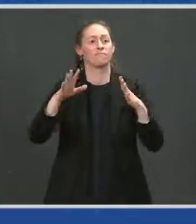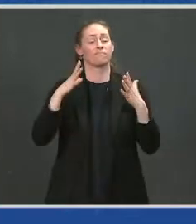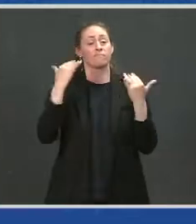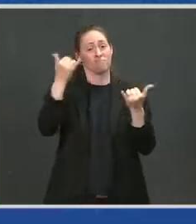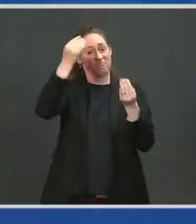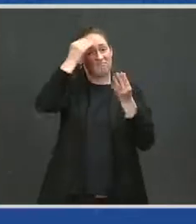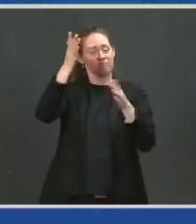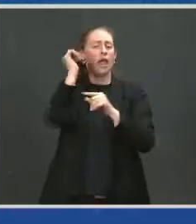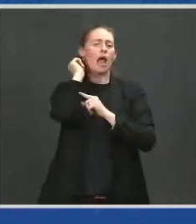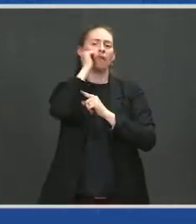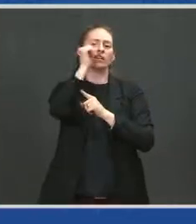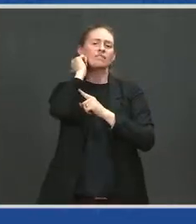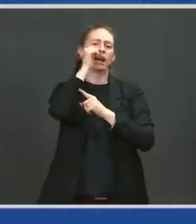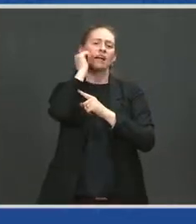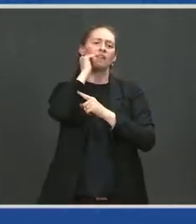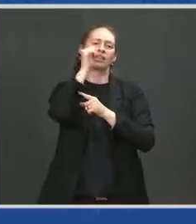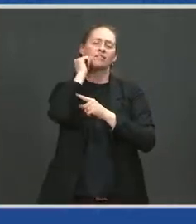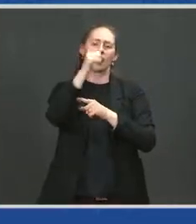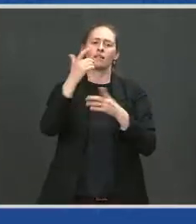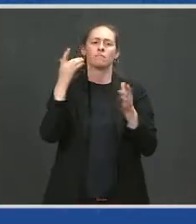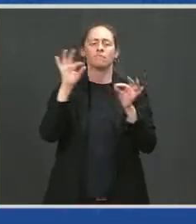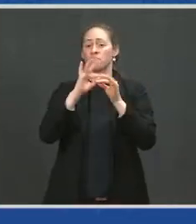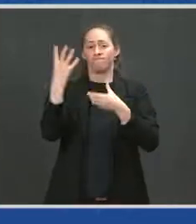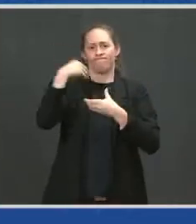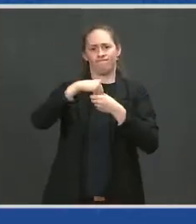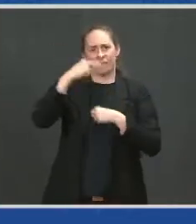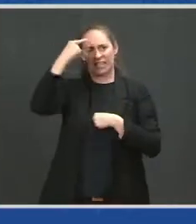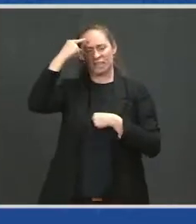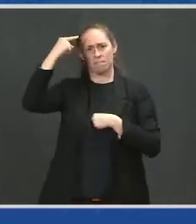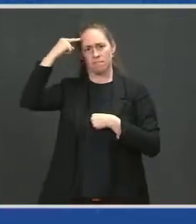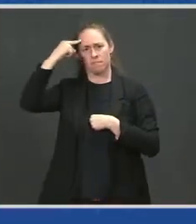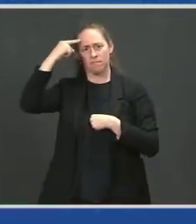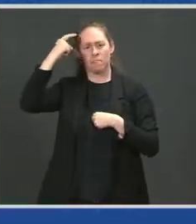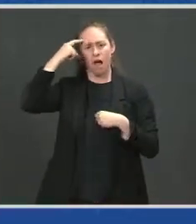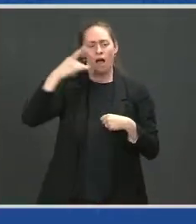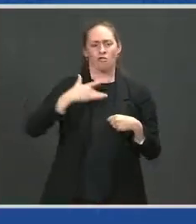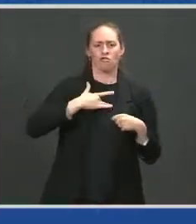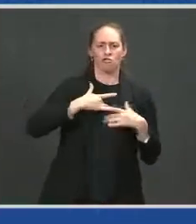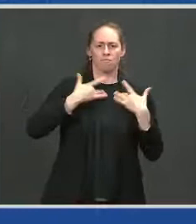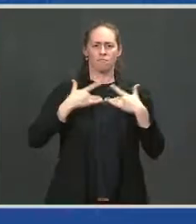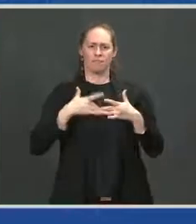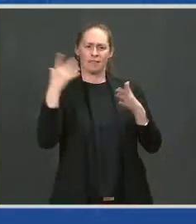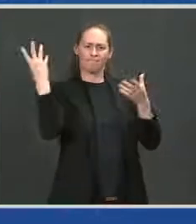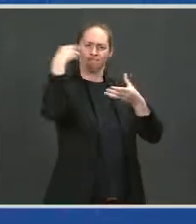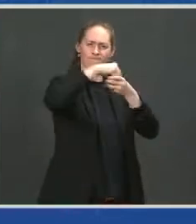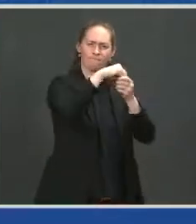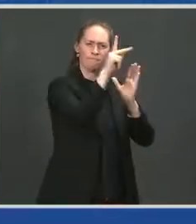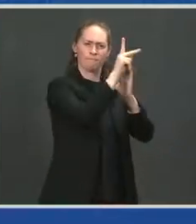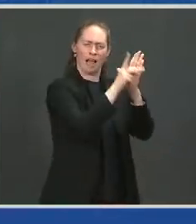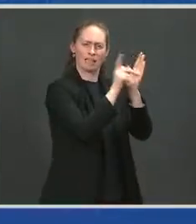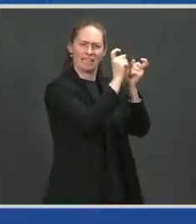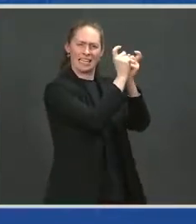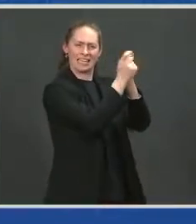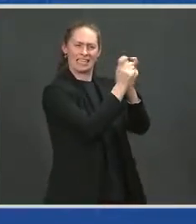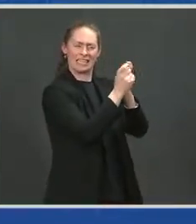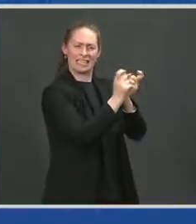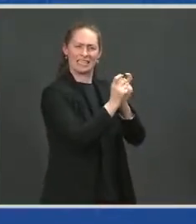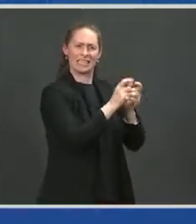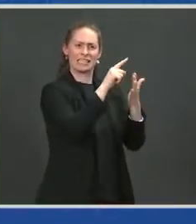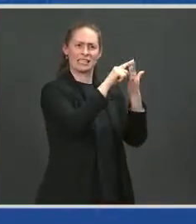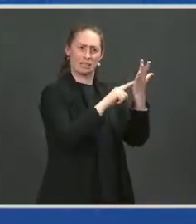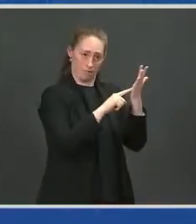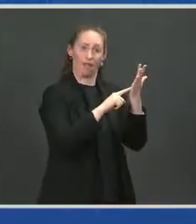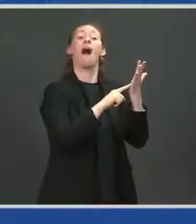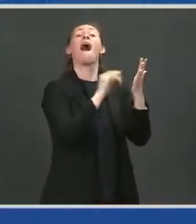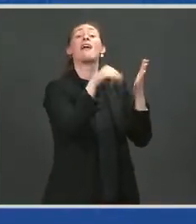change hearts and minds as well as laws and policies. That's the work we have to do. Only then will full justice